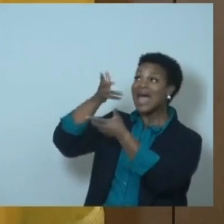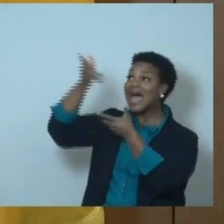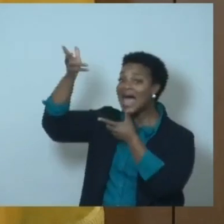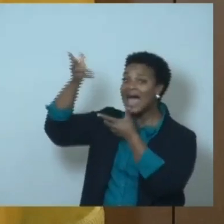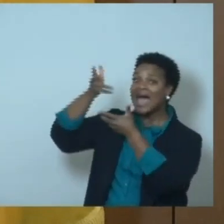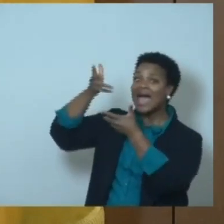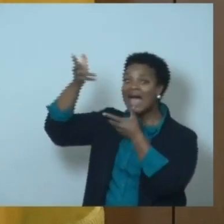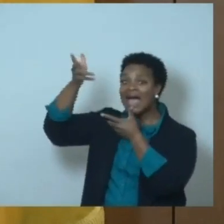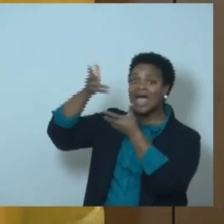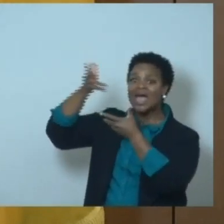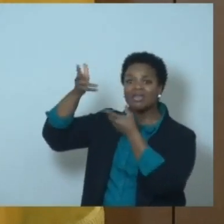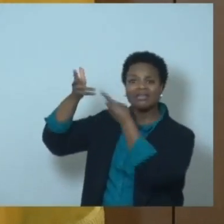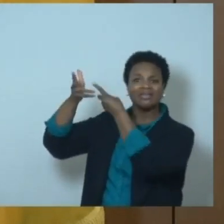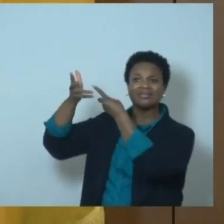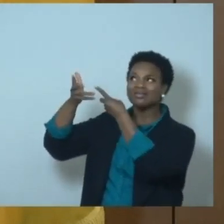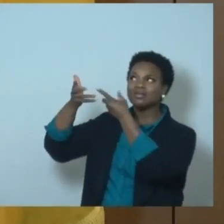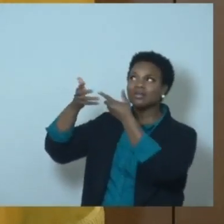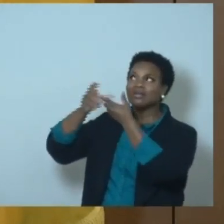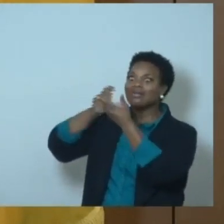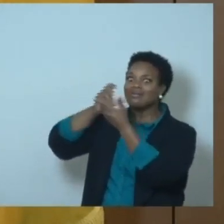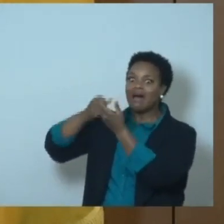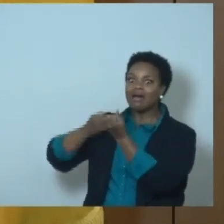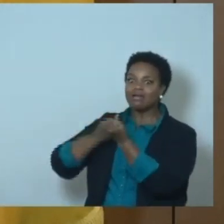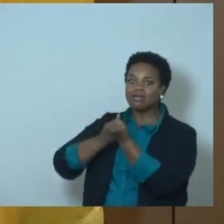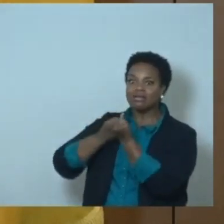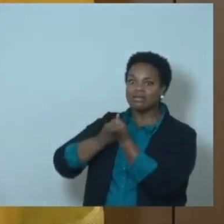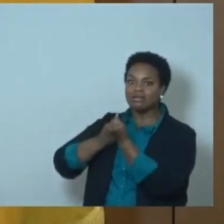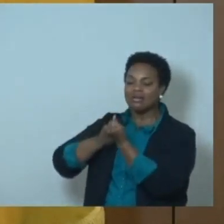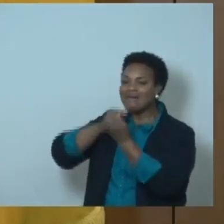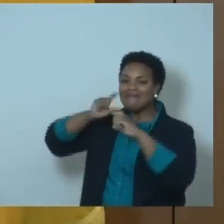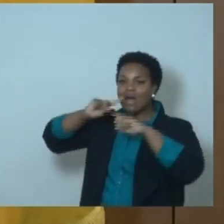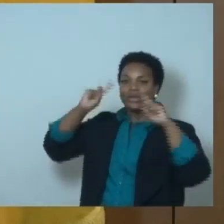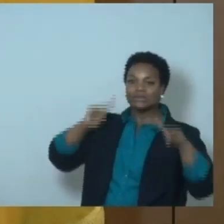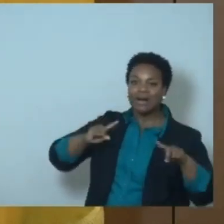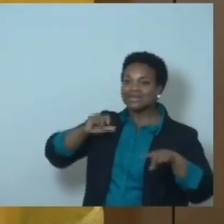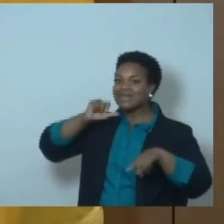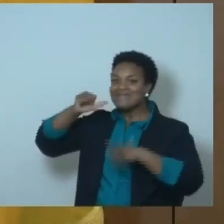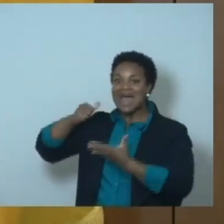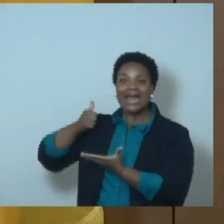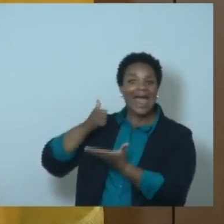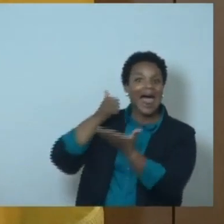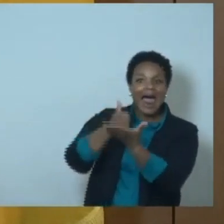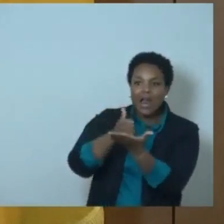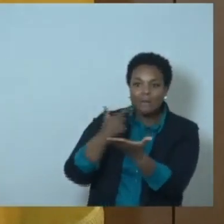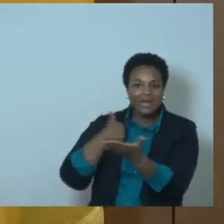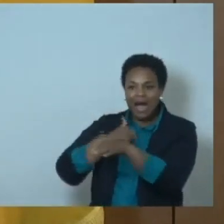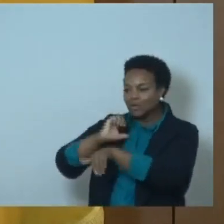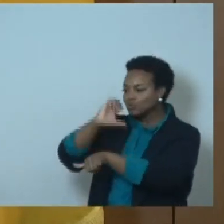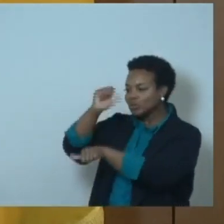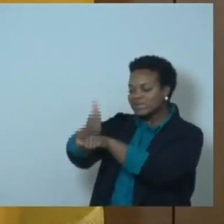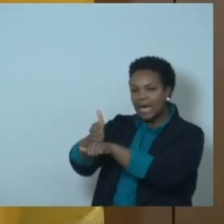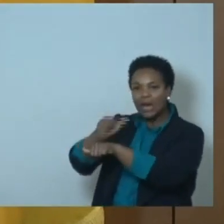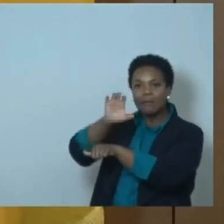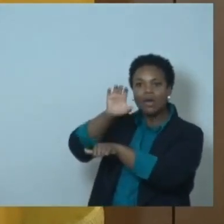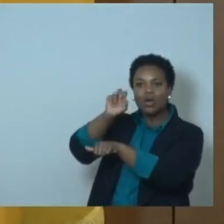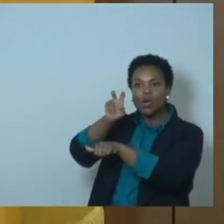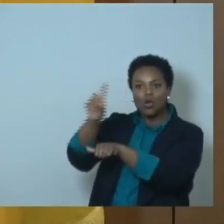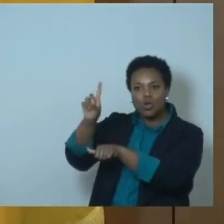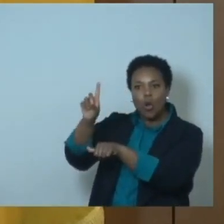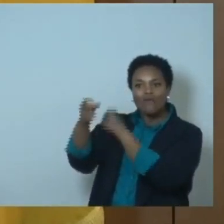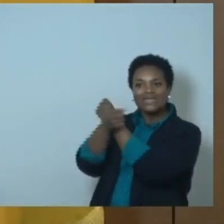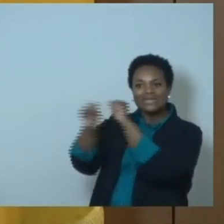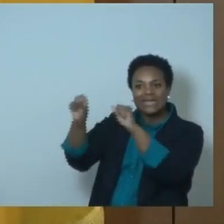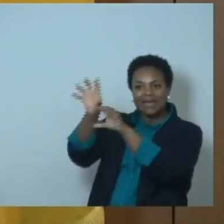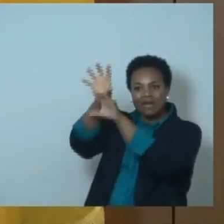about strategies that would allow us to get them to do COVID-safe practices, to minimize spread